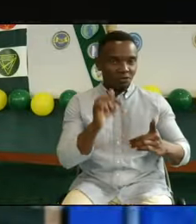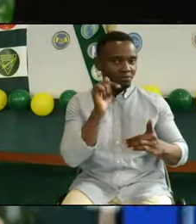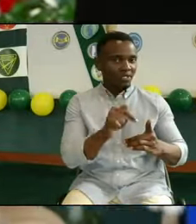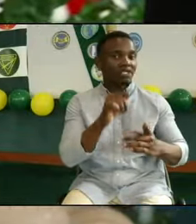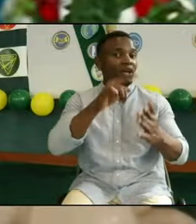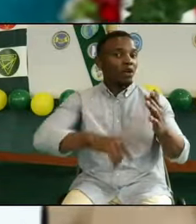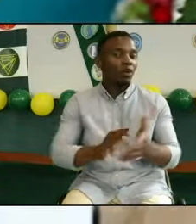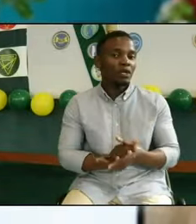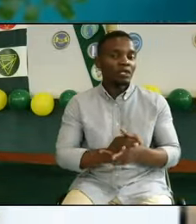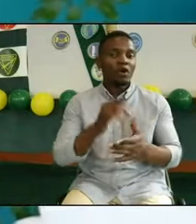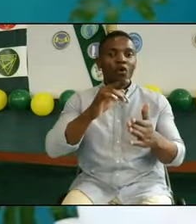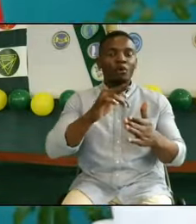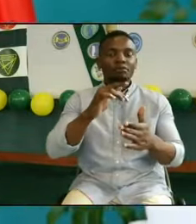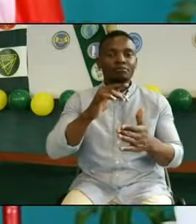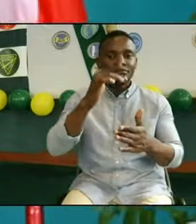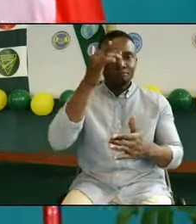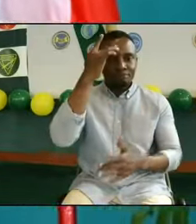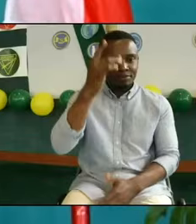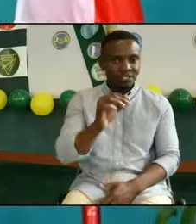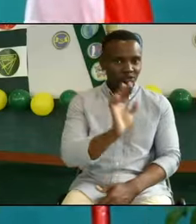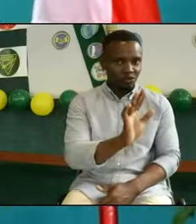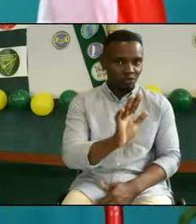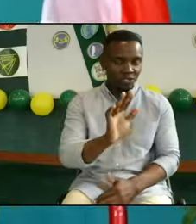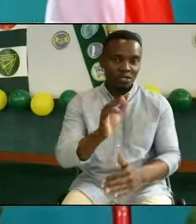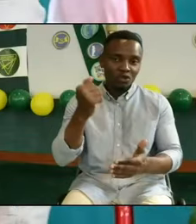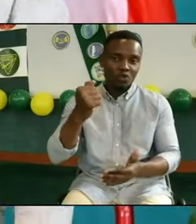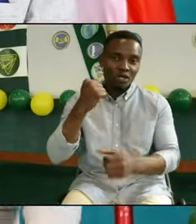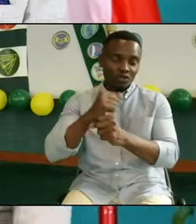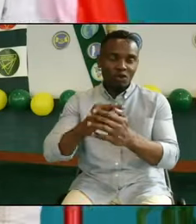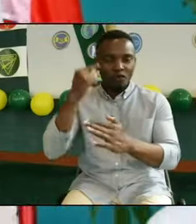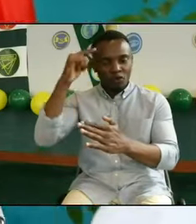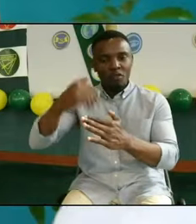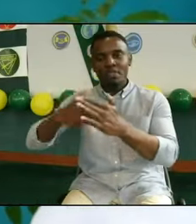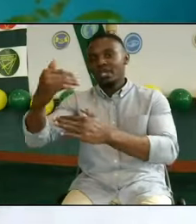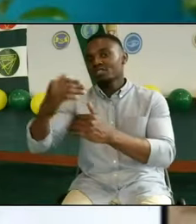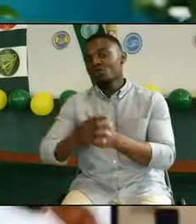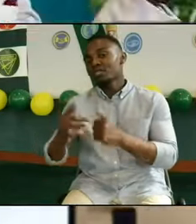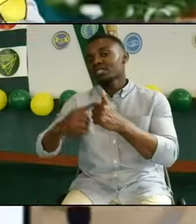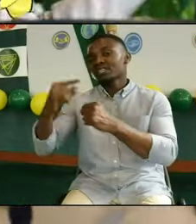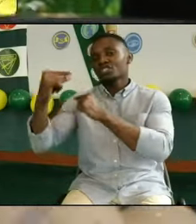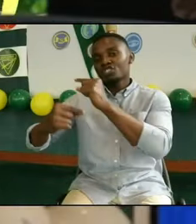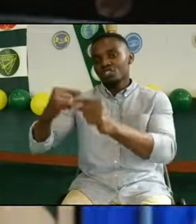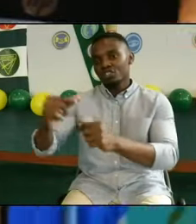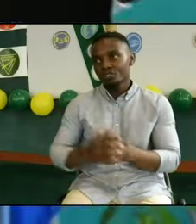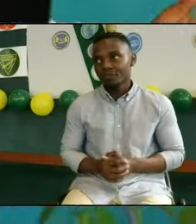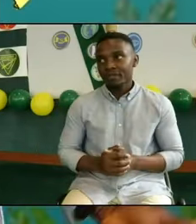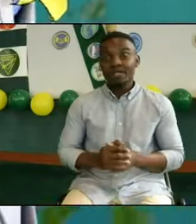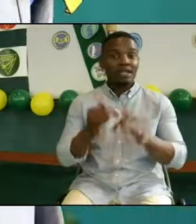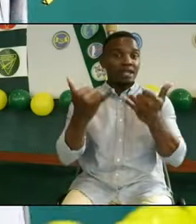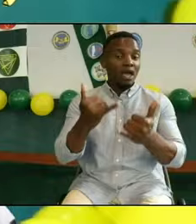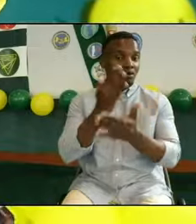you are planting for the next 5-6 generations if Jesus tarries. Some of us are already